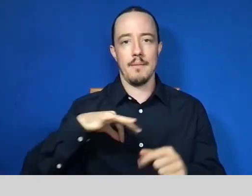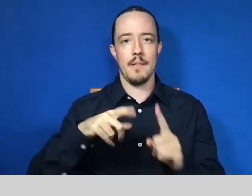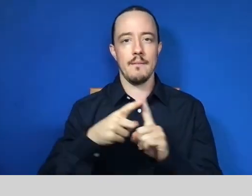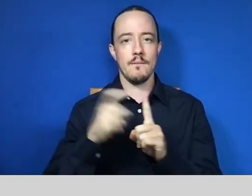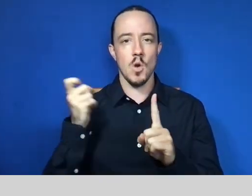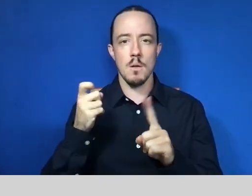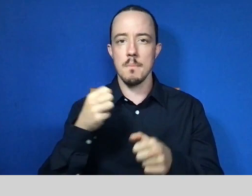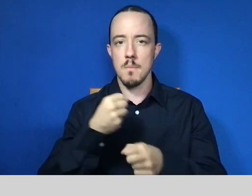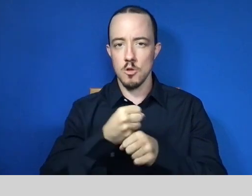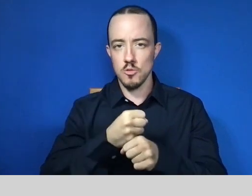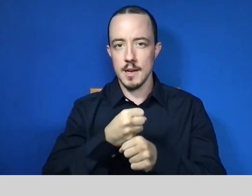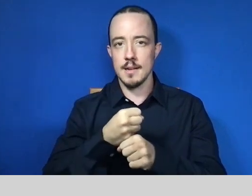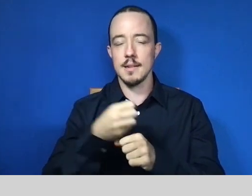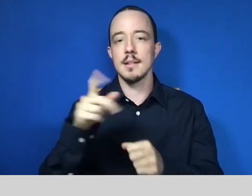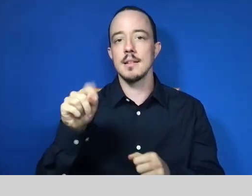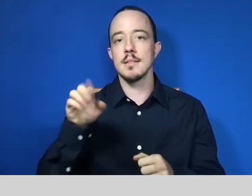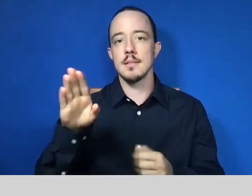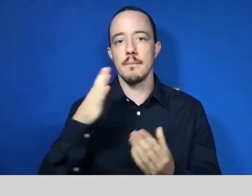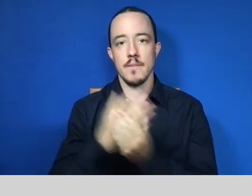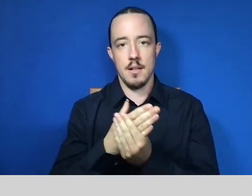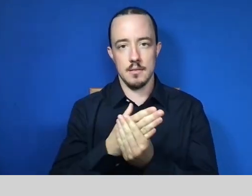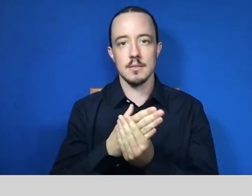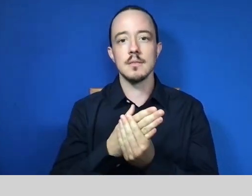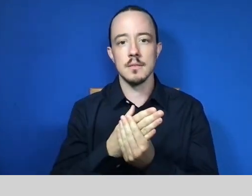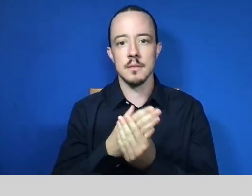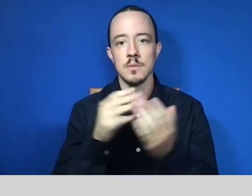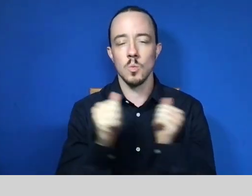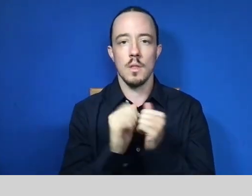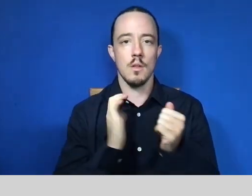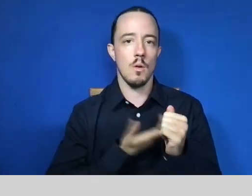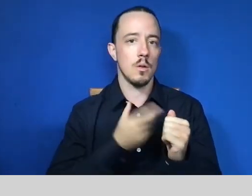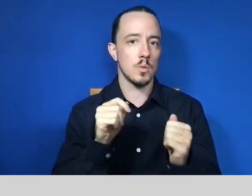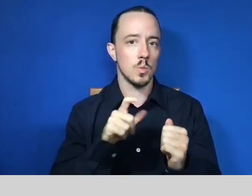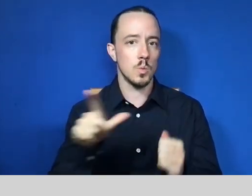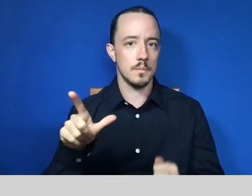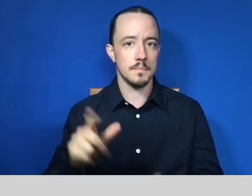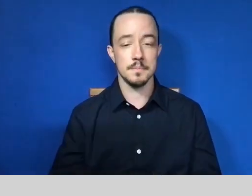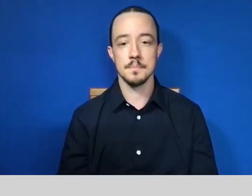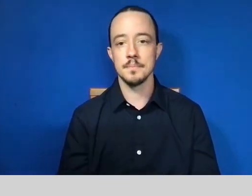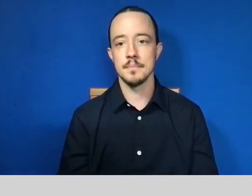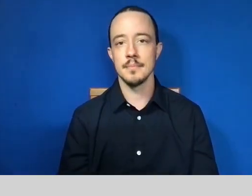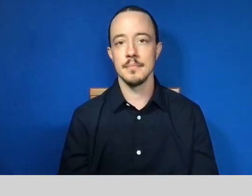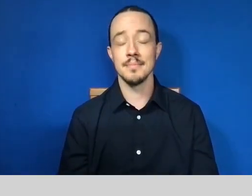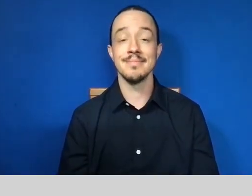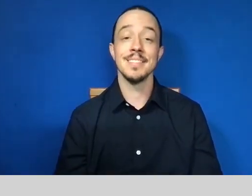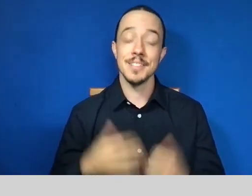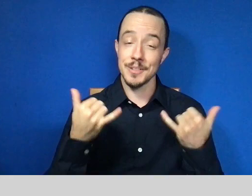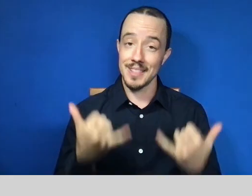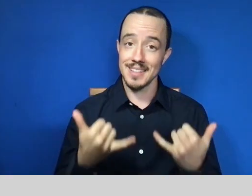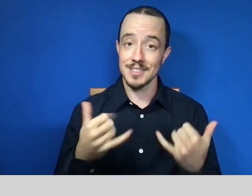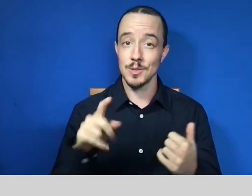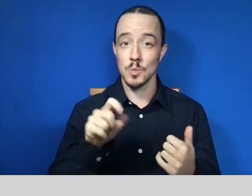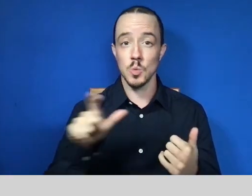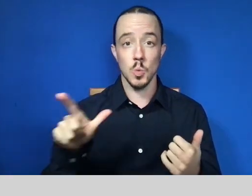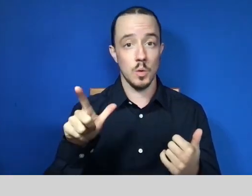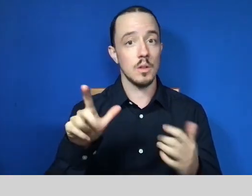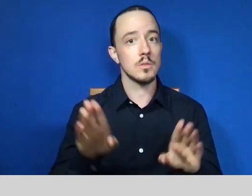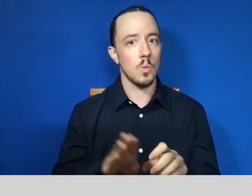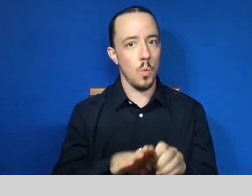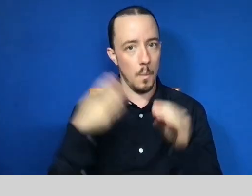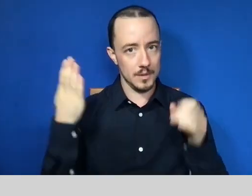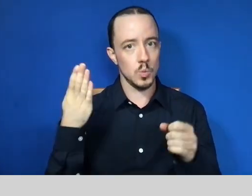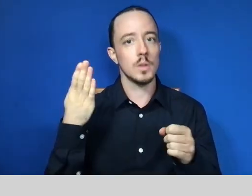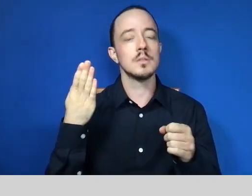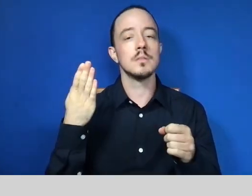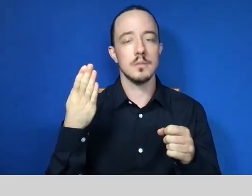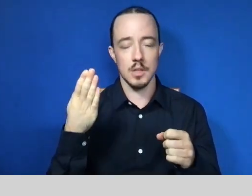benefit from creating the stub files with our tool. So this tool is